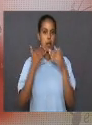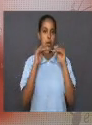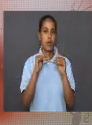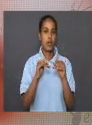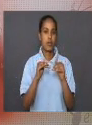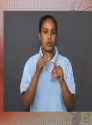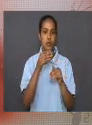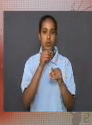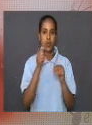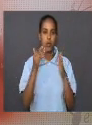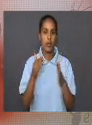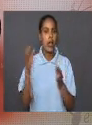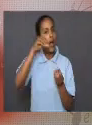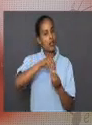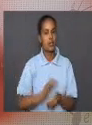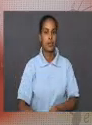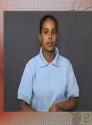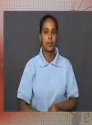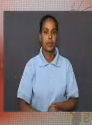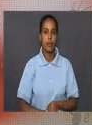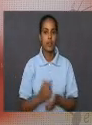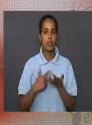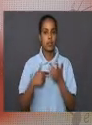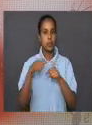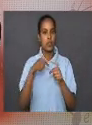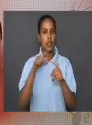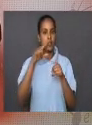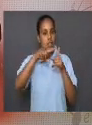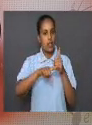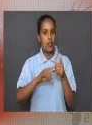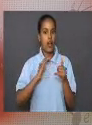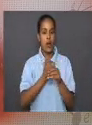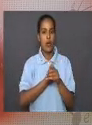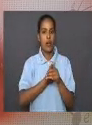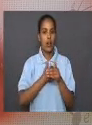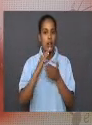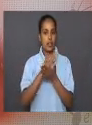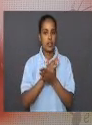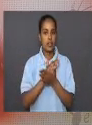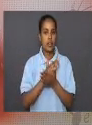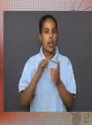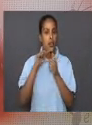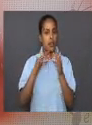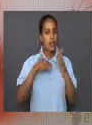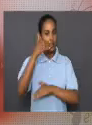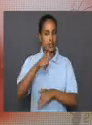certain amount of solute is added. This brings us to the end of our